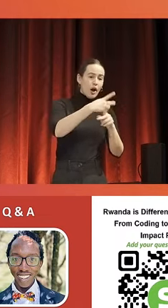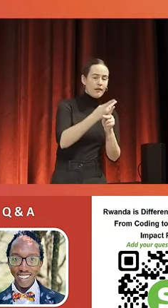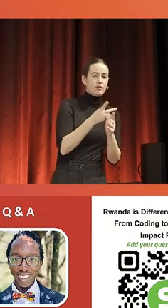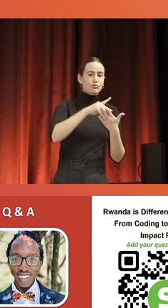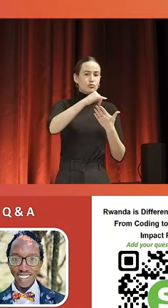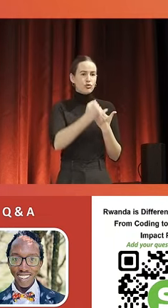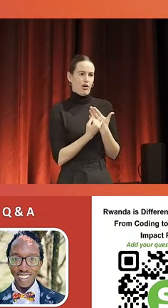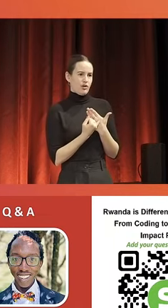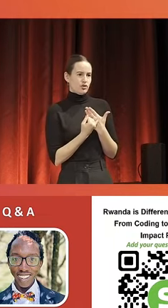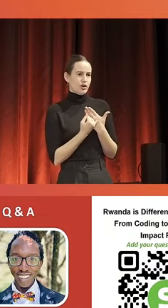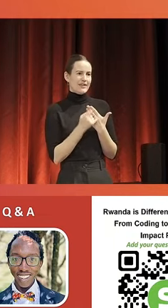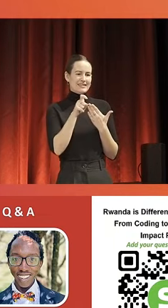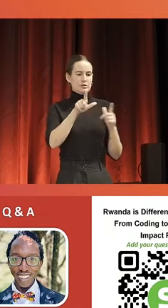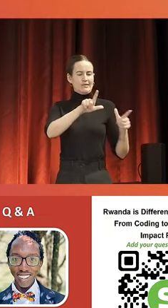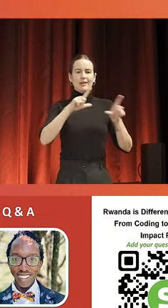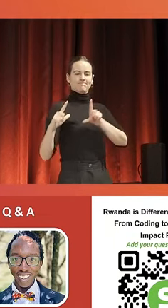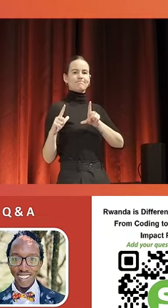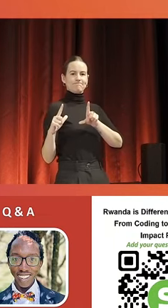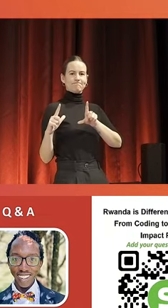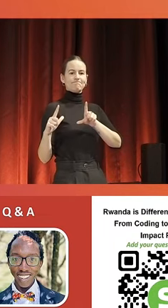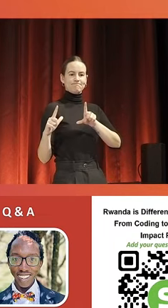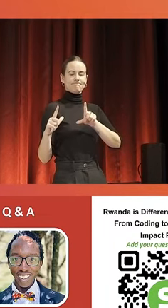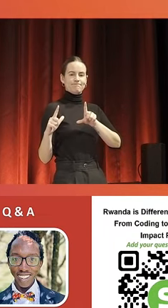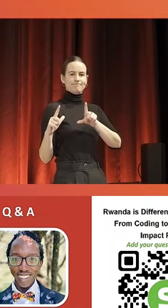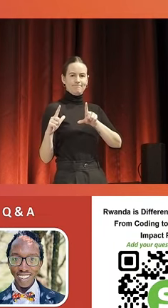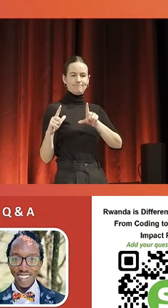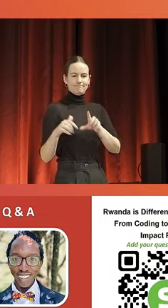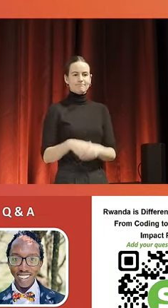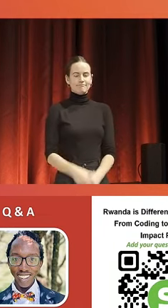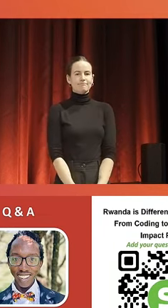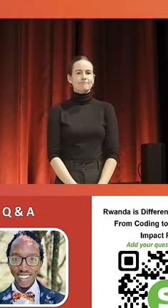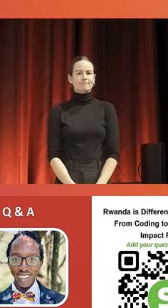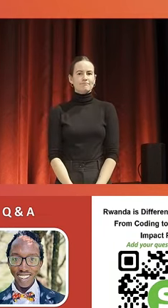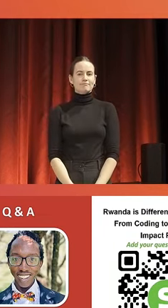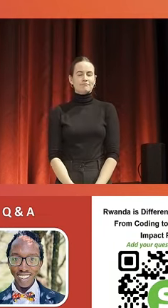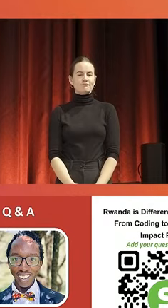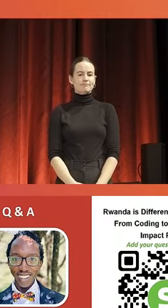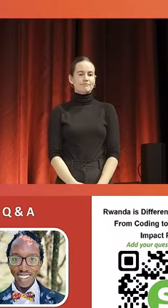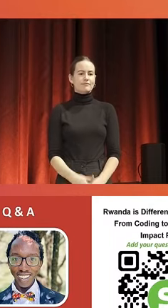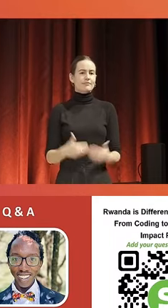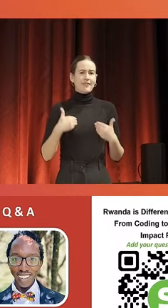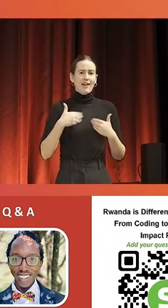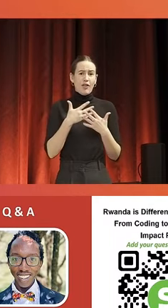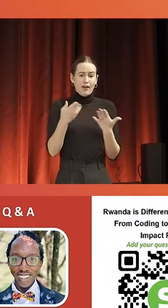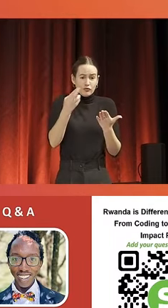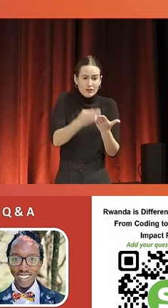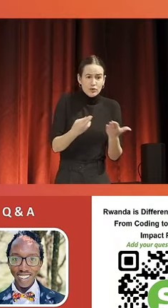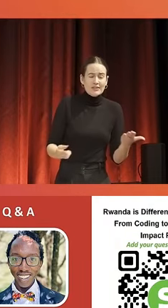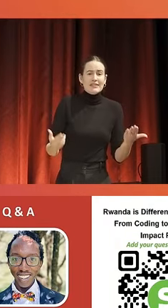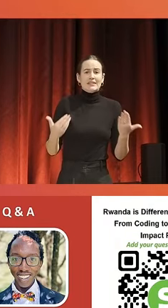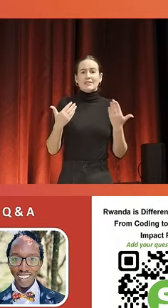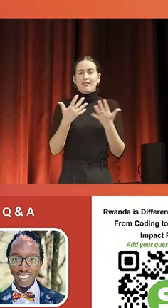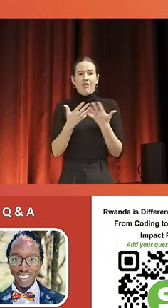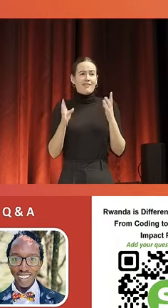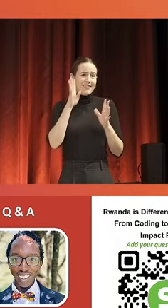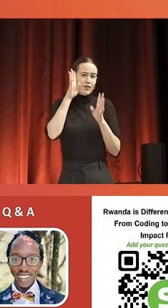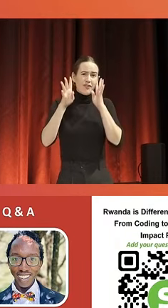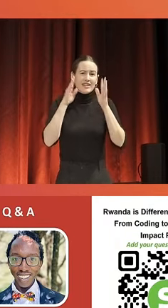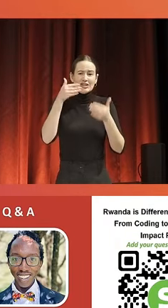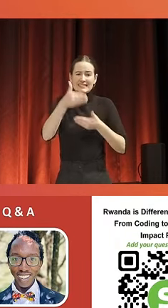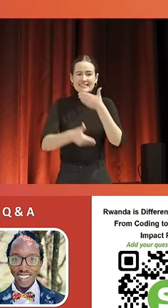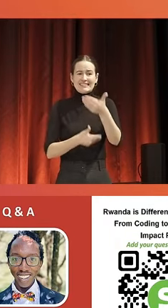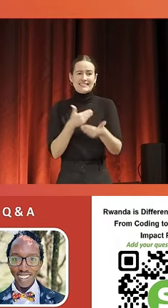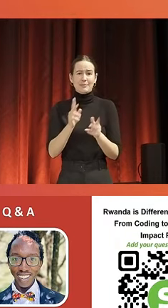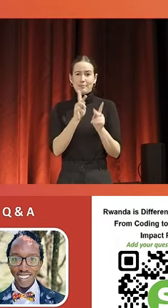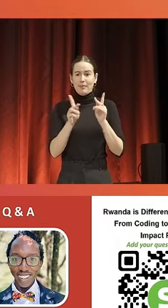and say, there is a great capacity, a great human resource capacity. There is a great platform for innovation. People are